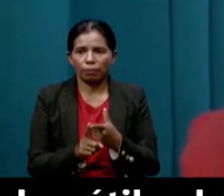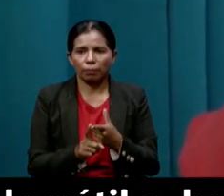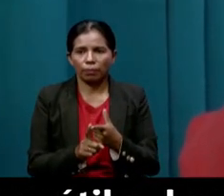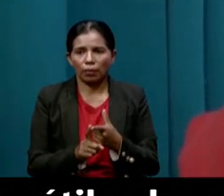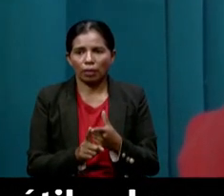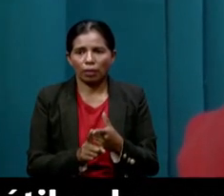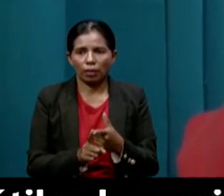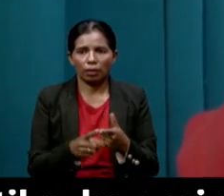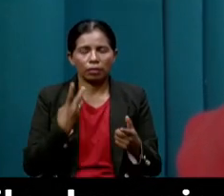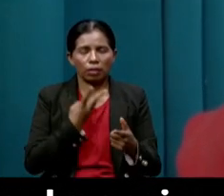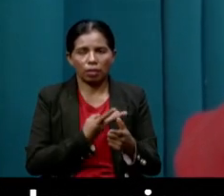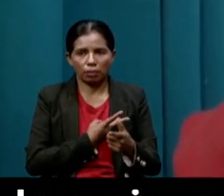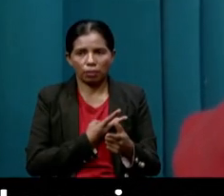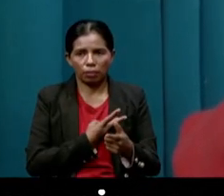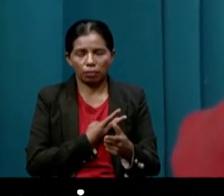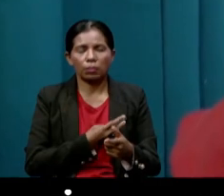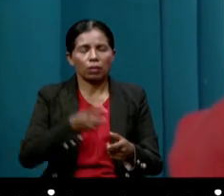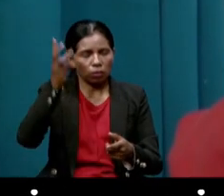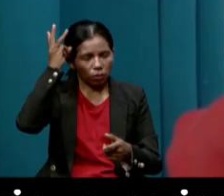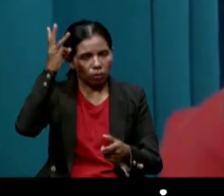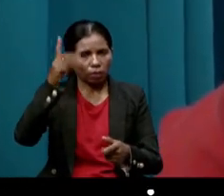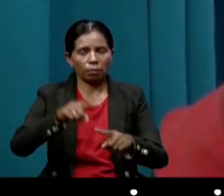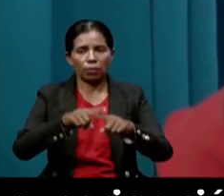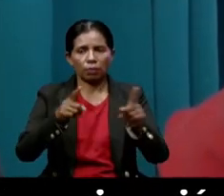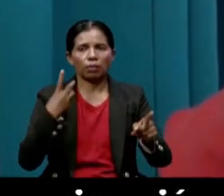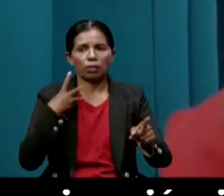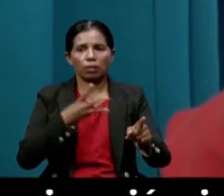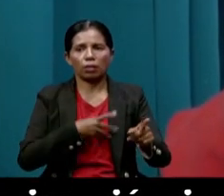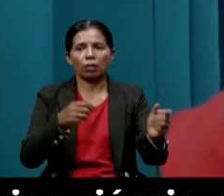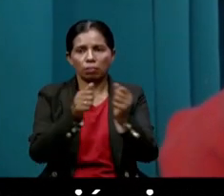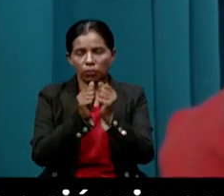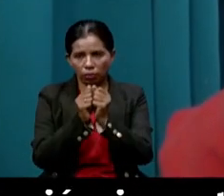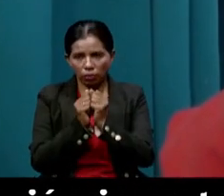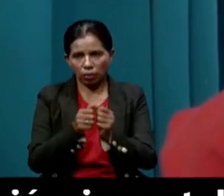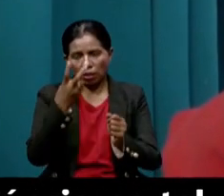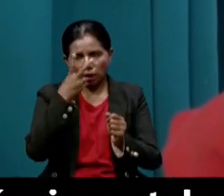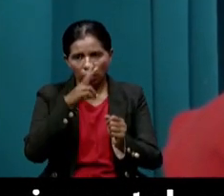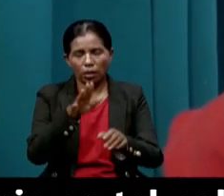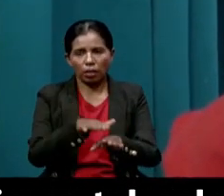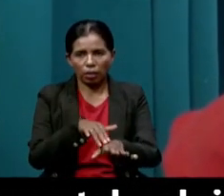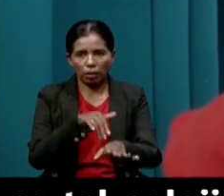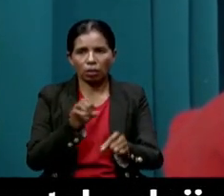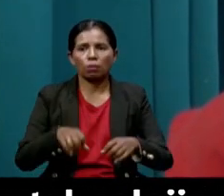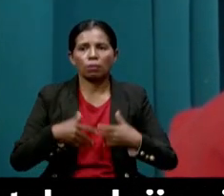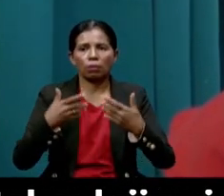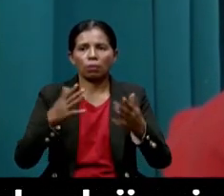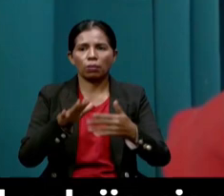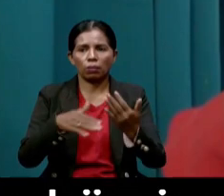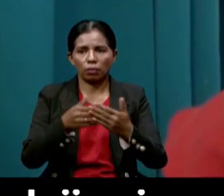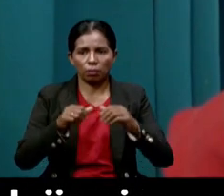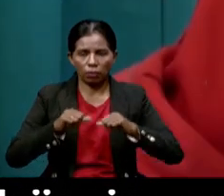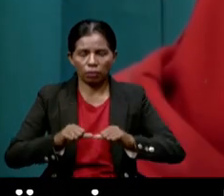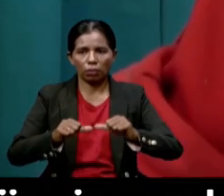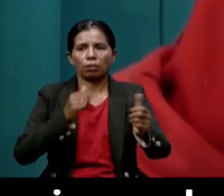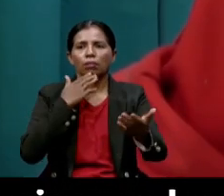It then I must say confusion my bed that say Hamutu say Haren in eight, allow supper, but to be